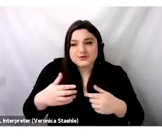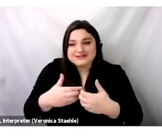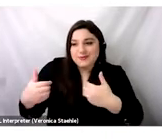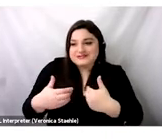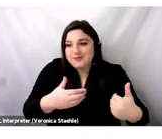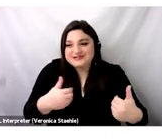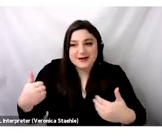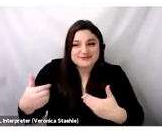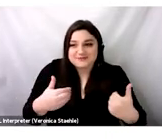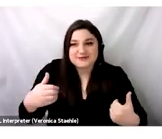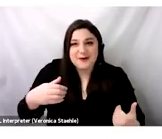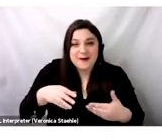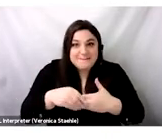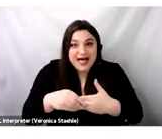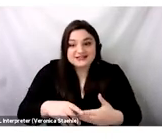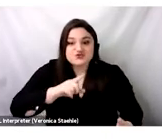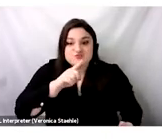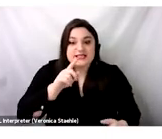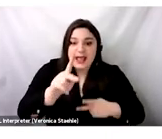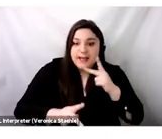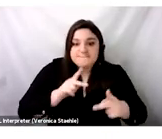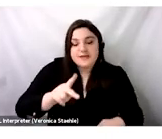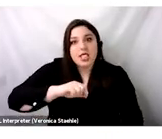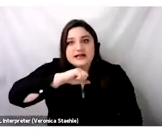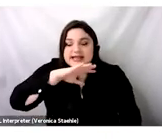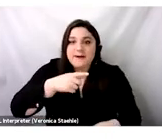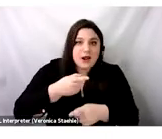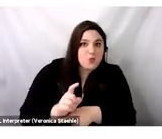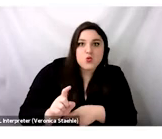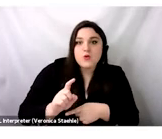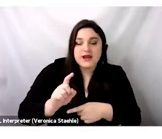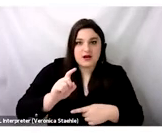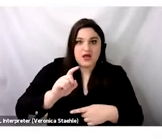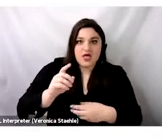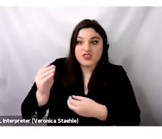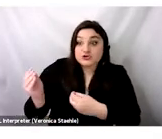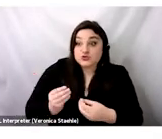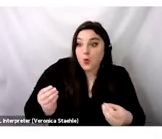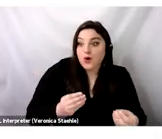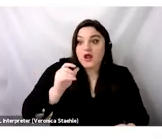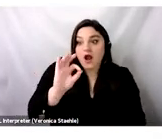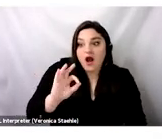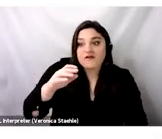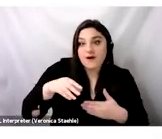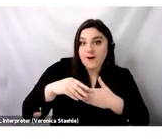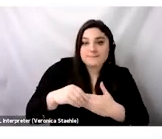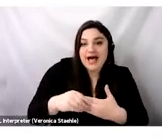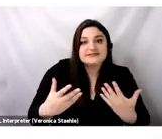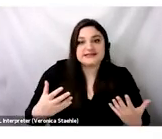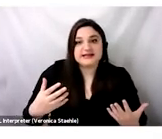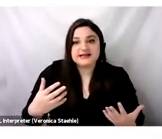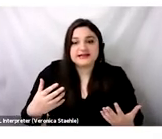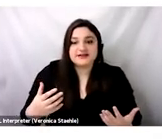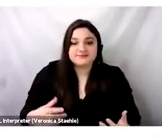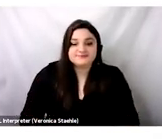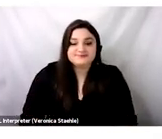stream of waste that recyclers have a very difficult time sorting, and there's just not enough